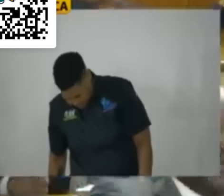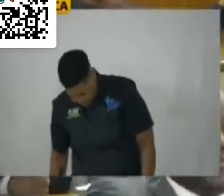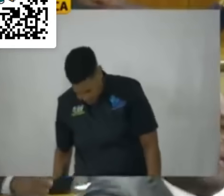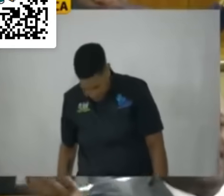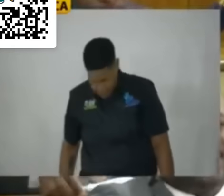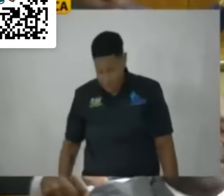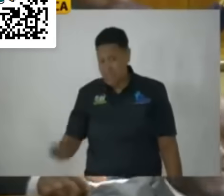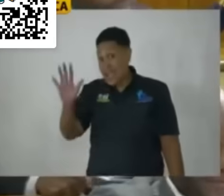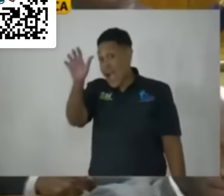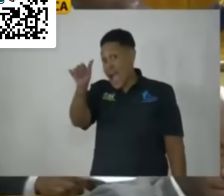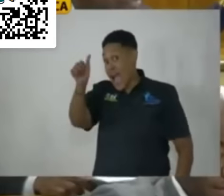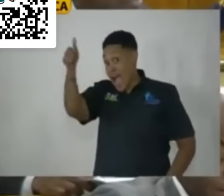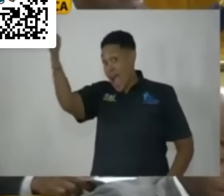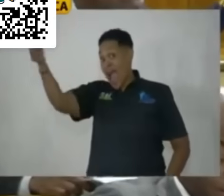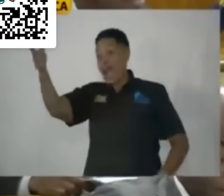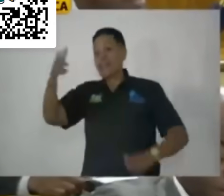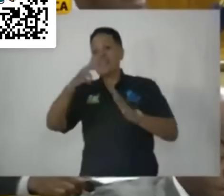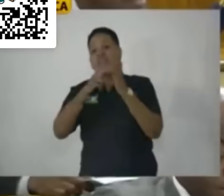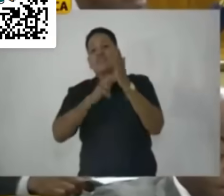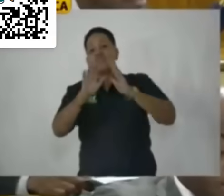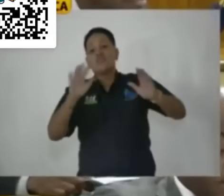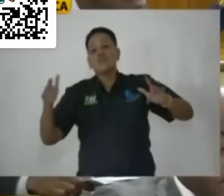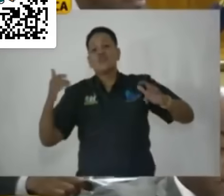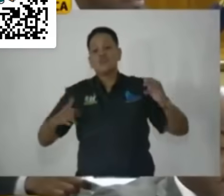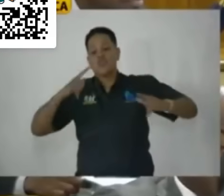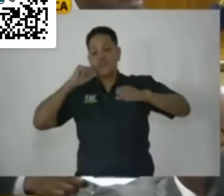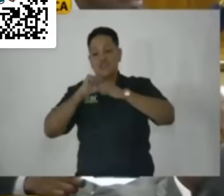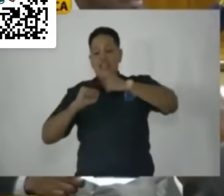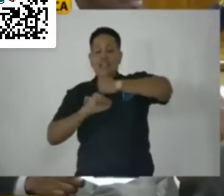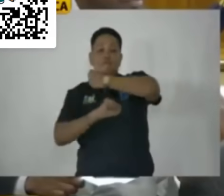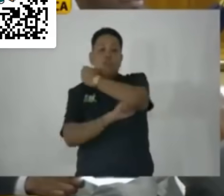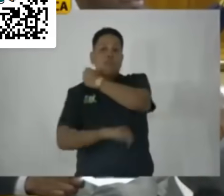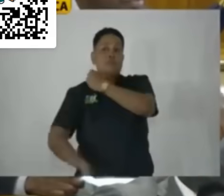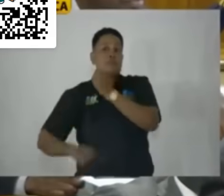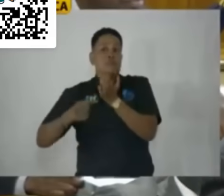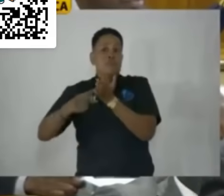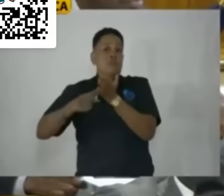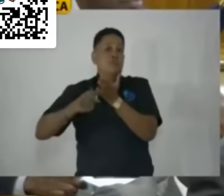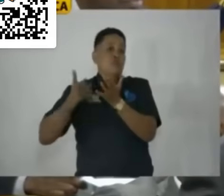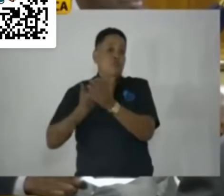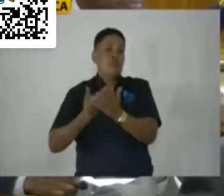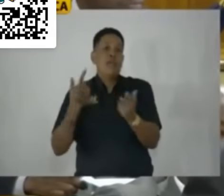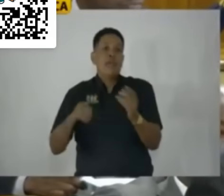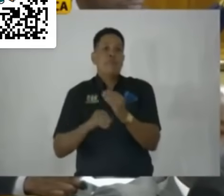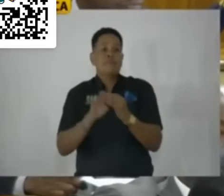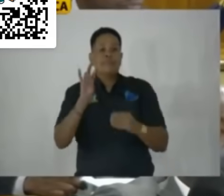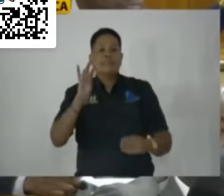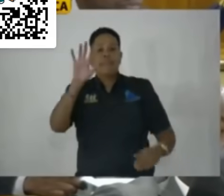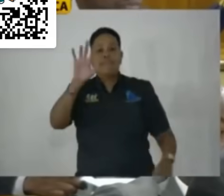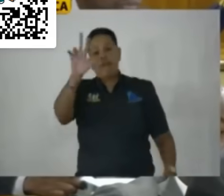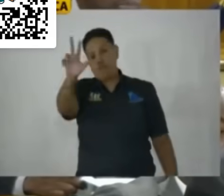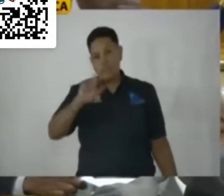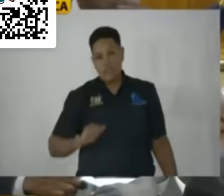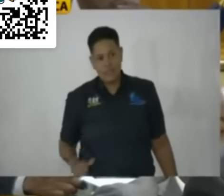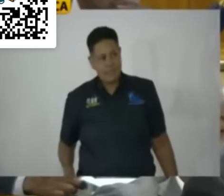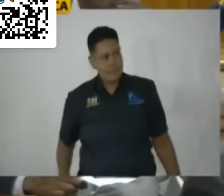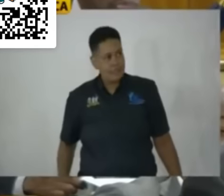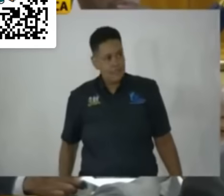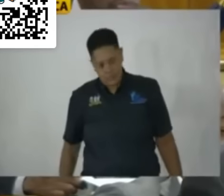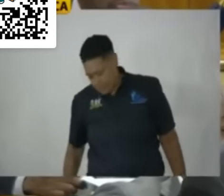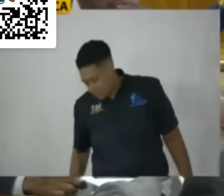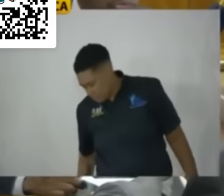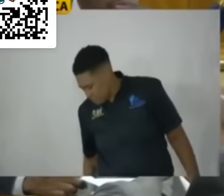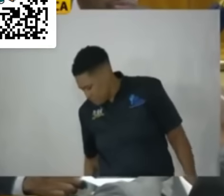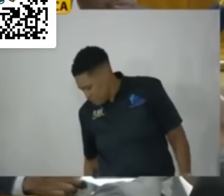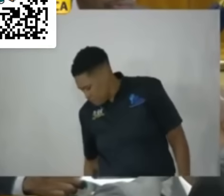The other standing order which is fundamental to this discussion is 75.3, and